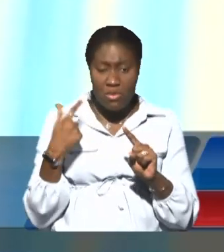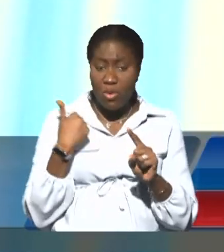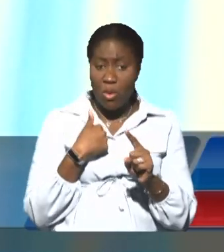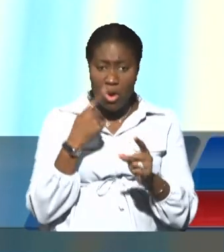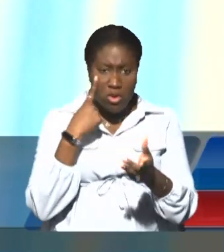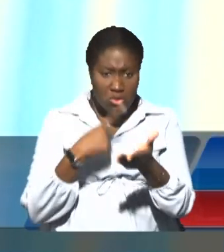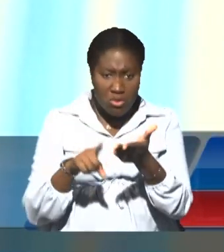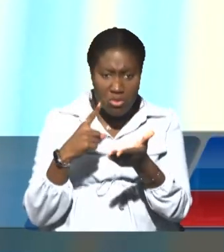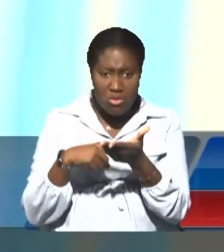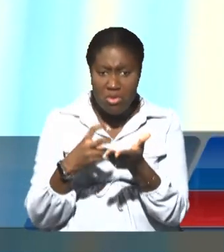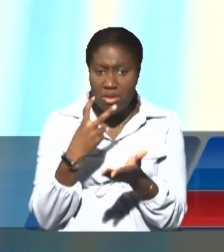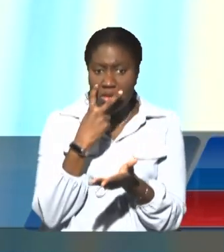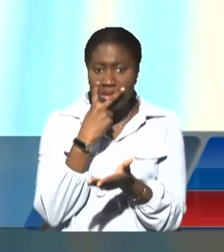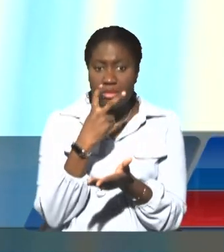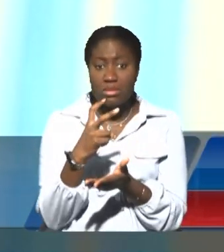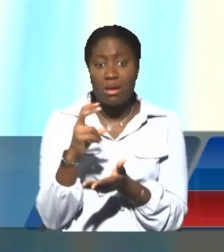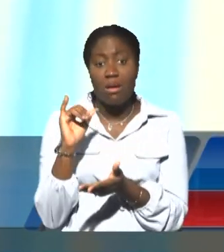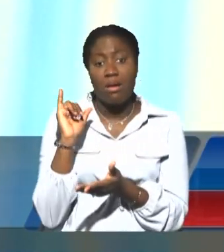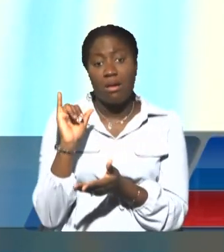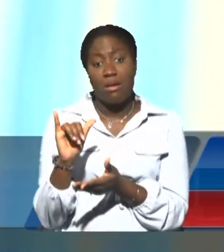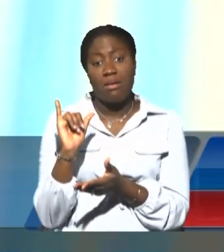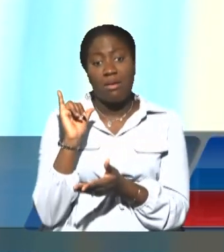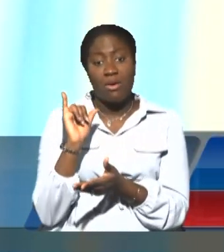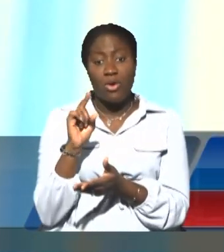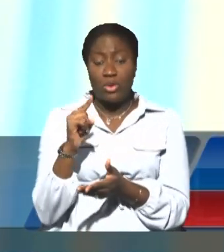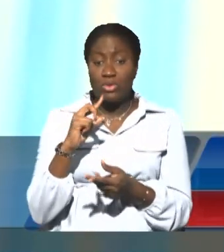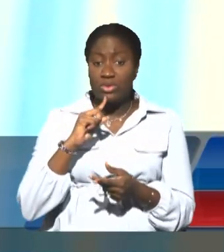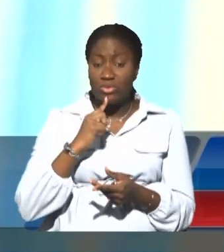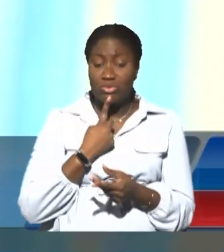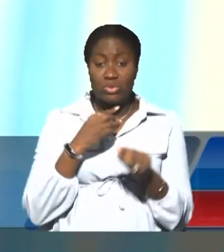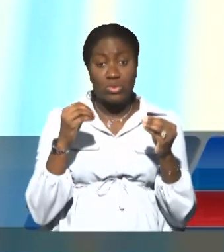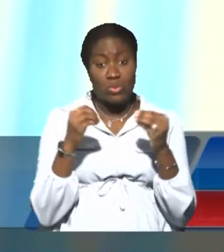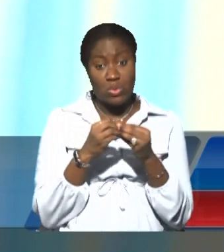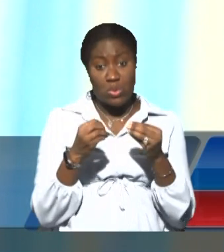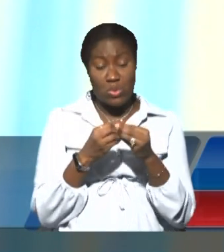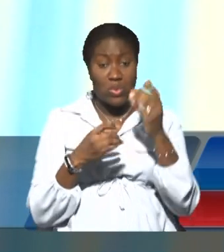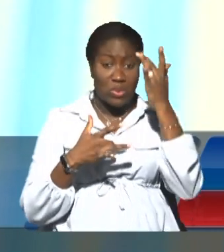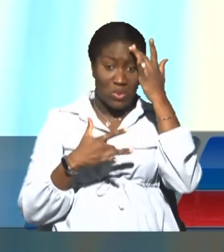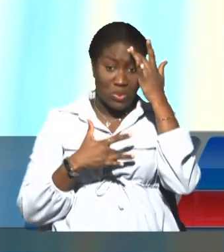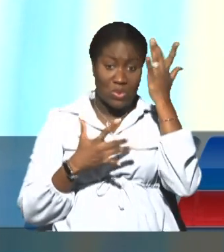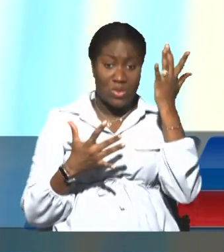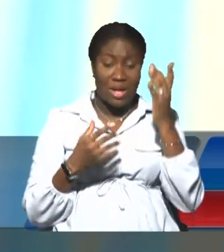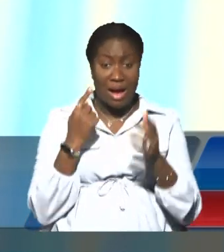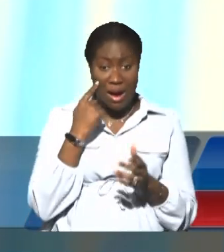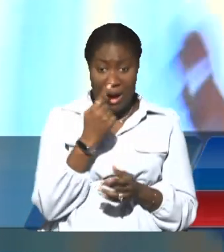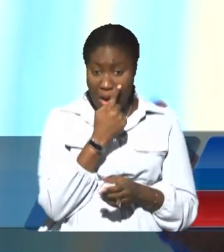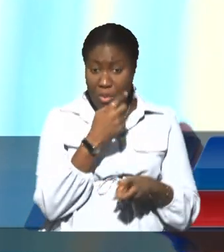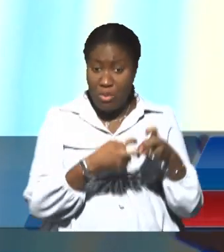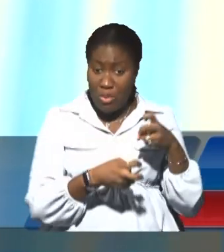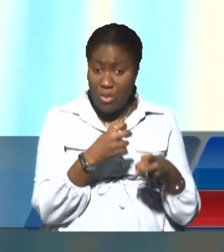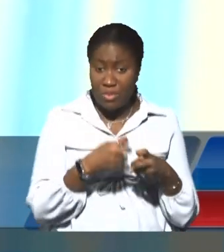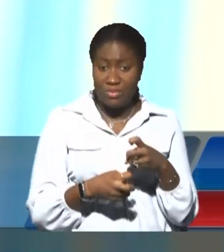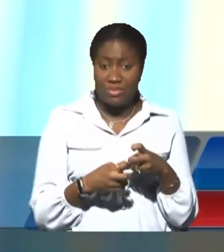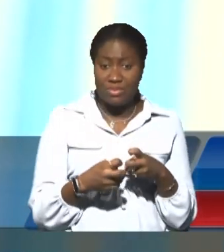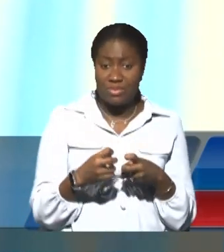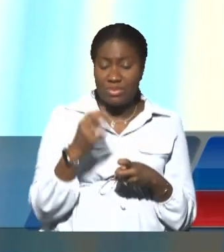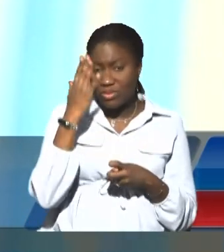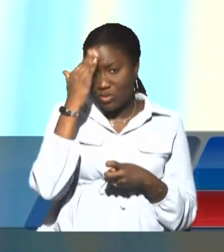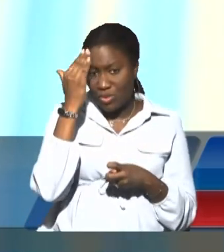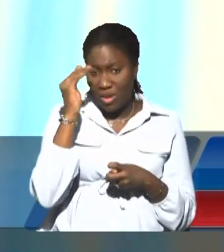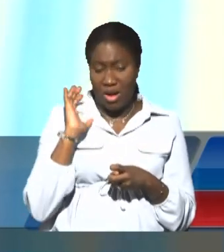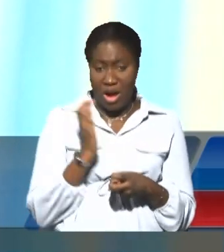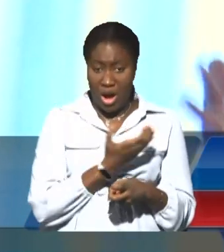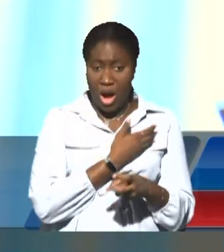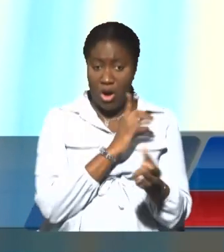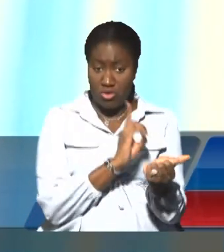wouldn't know that they have, a problem they have. And that is because the optical team,